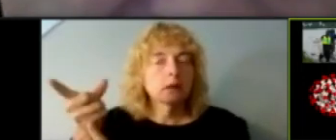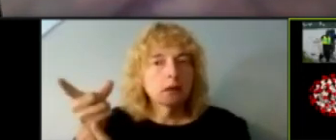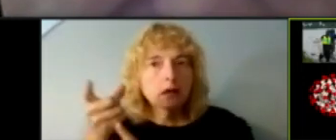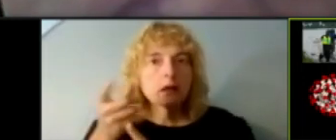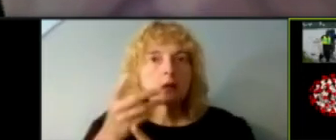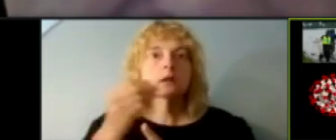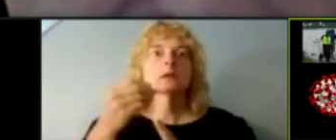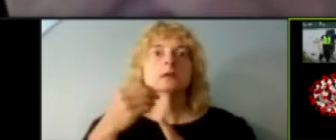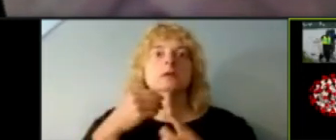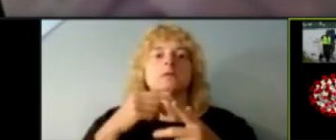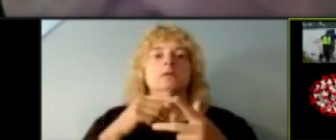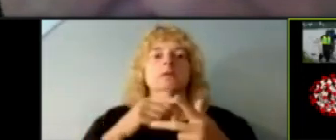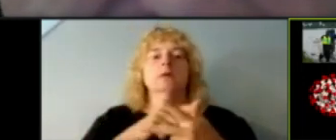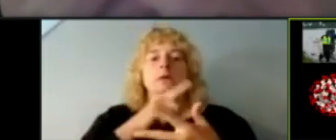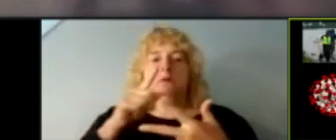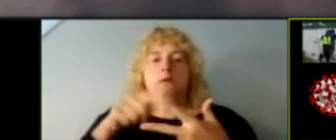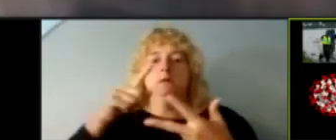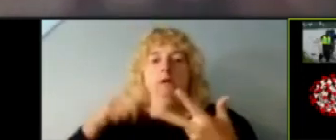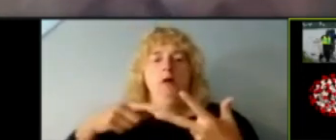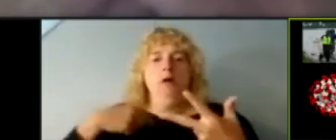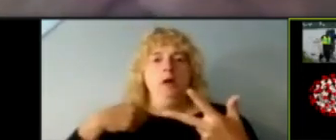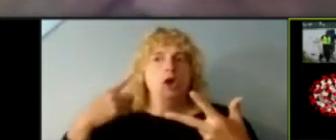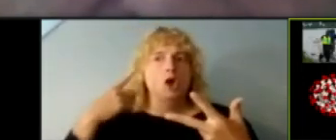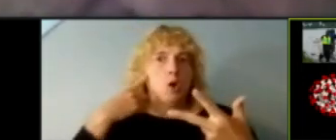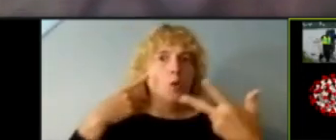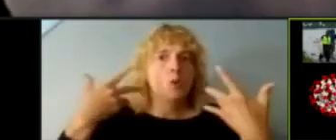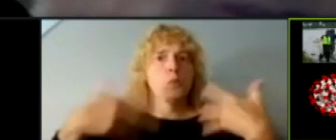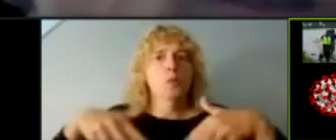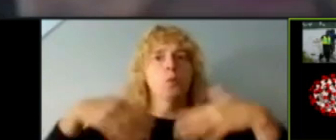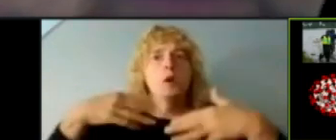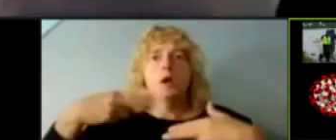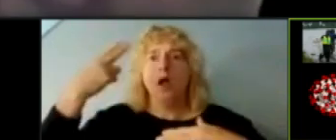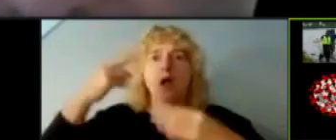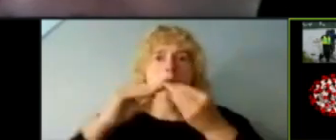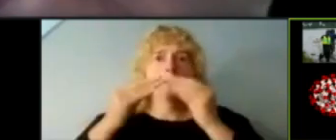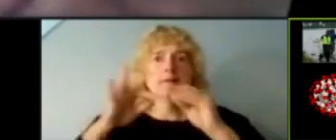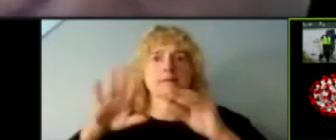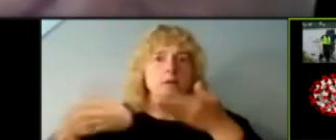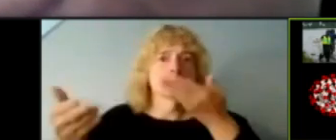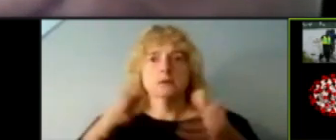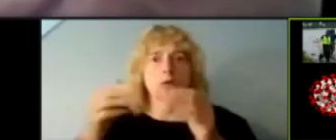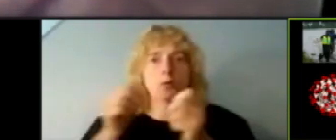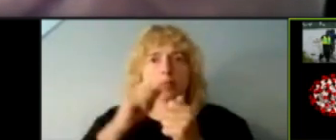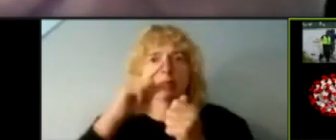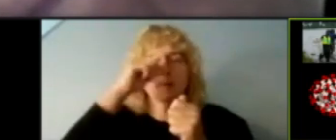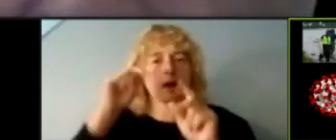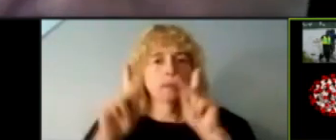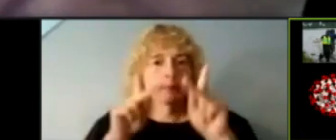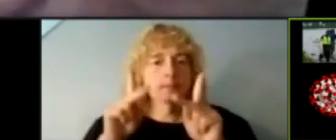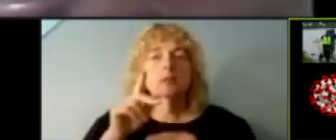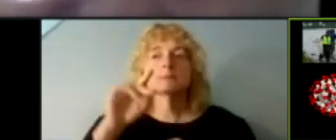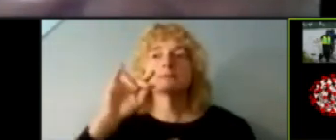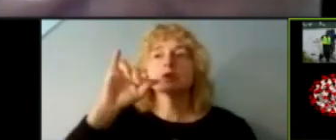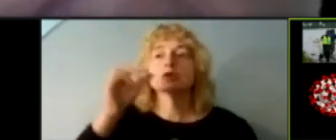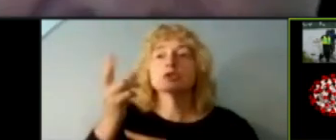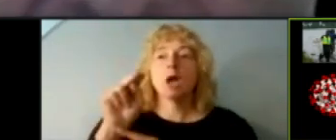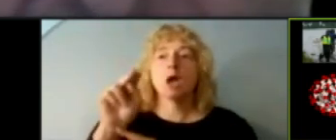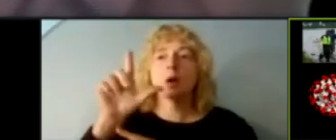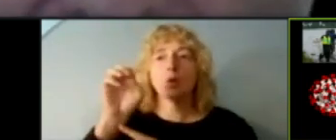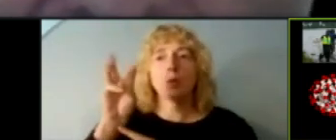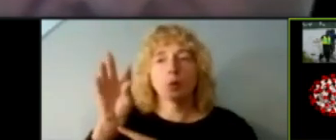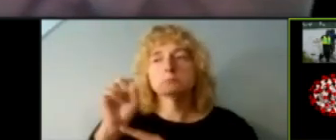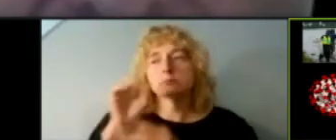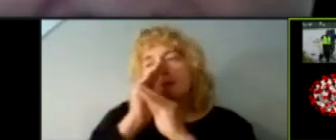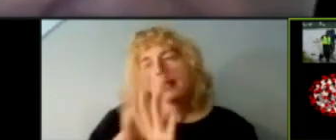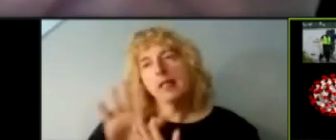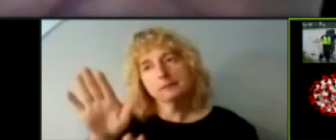of COVID-19 disease among Blacks. John Lewis, of blessed memory, said, when you see something that